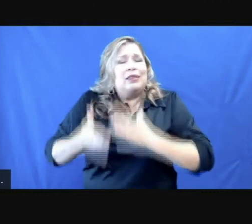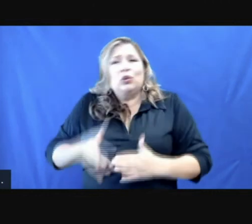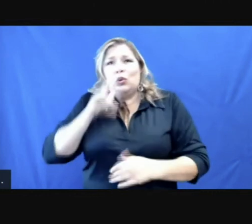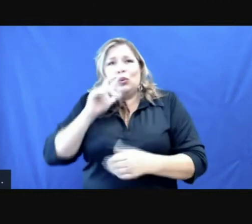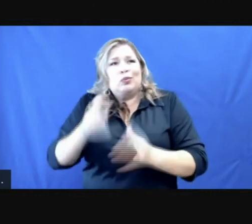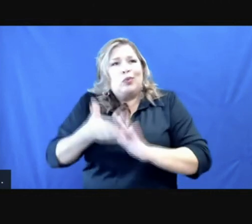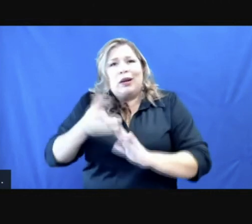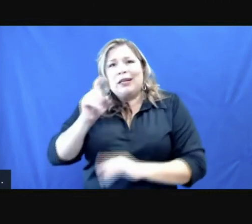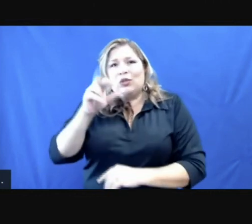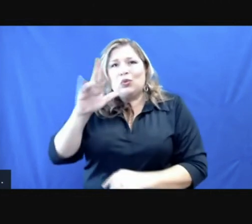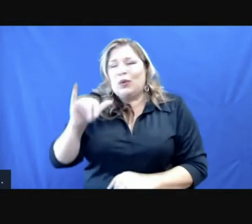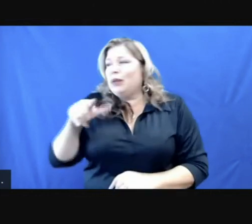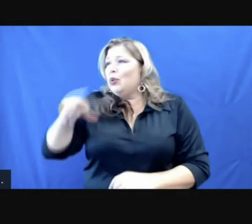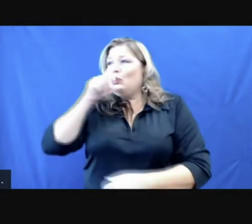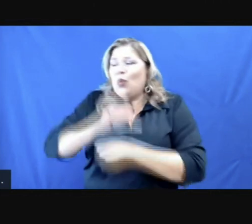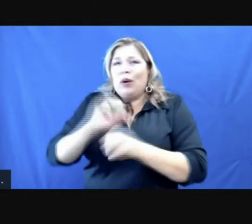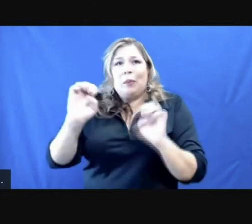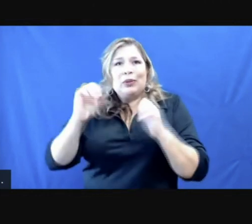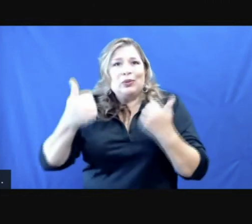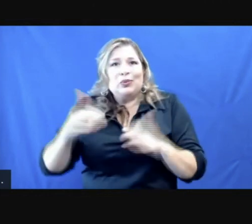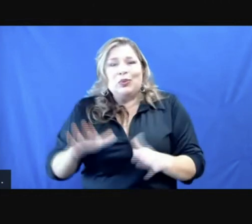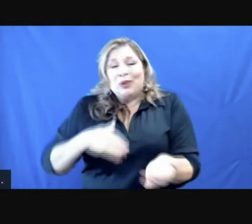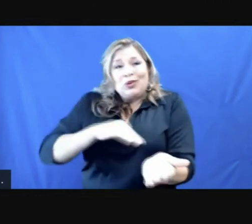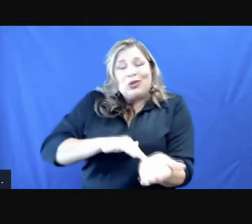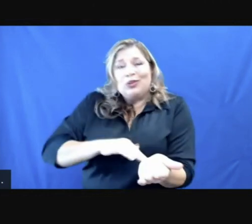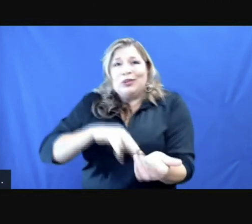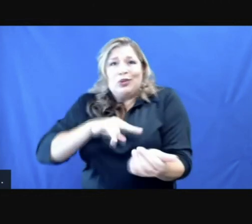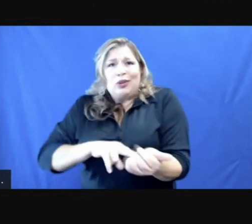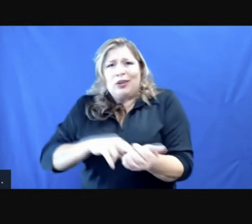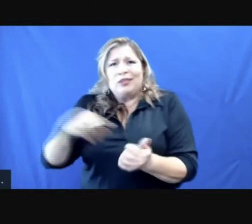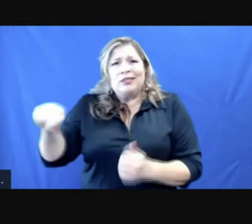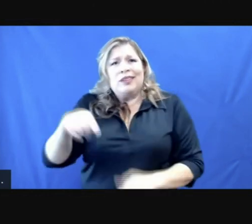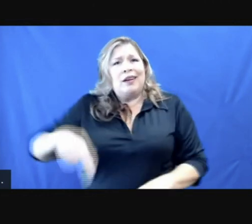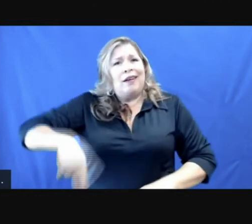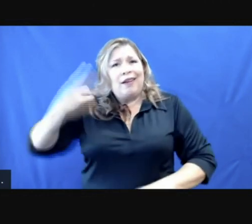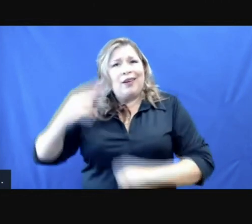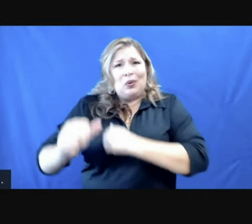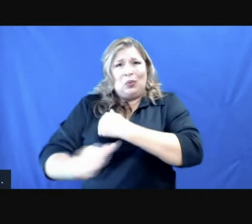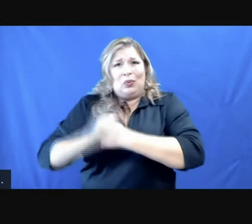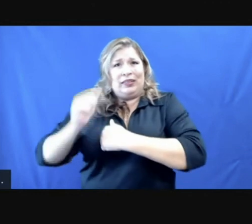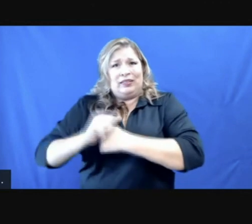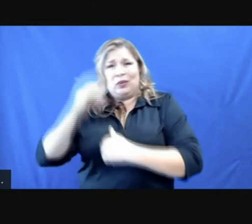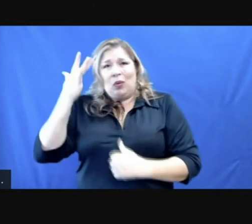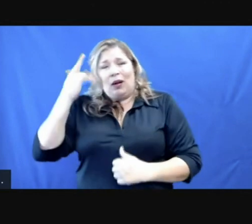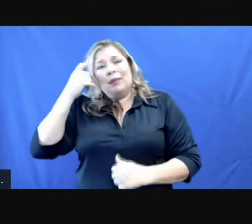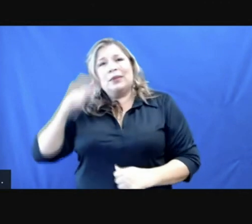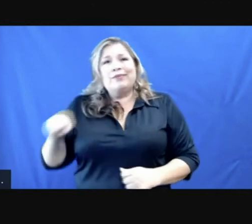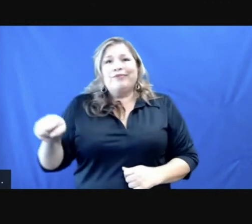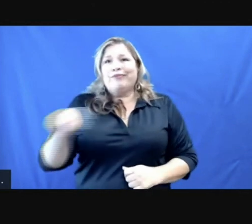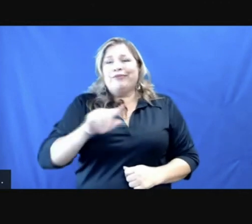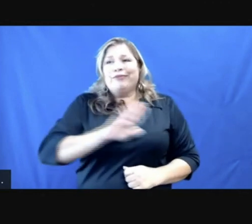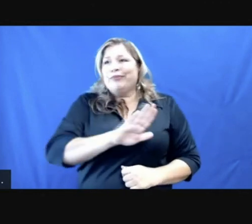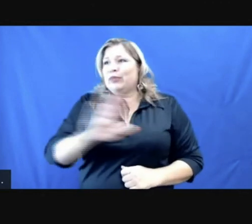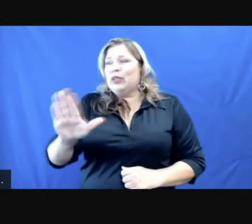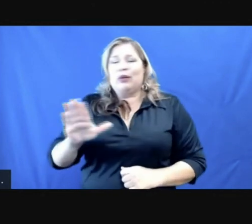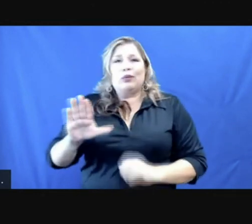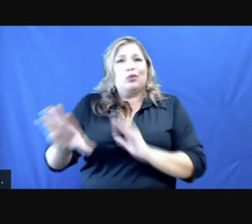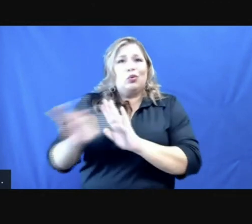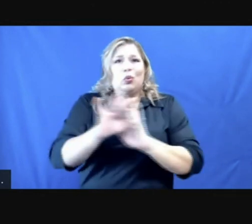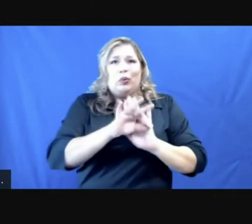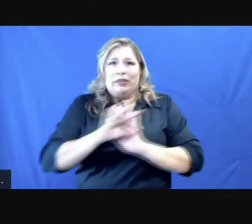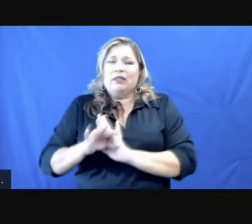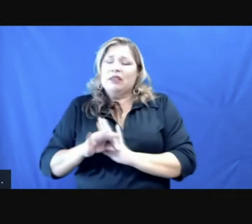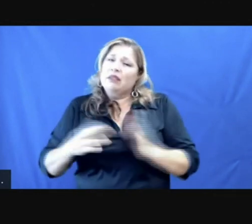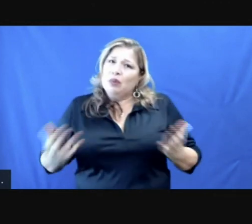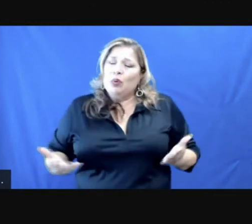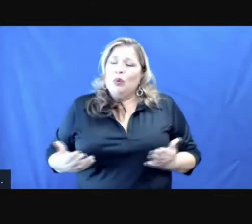the emergency room, they are also at risk because of individual choices that we're talking about today. So I'll use